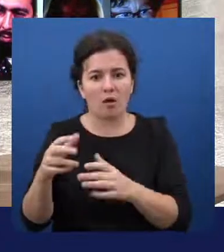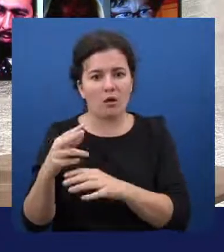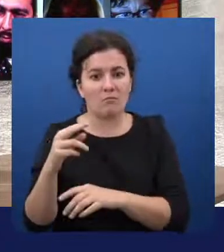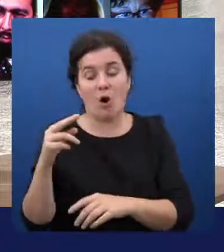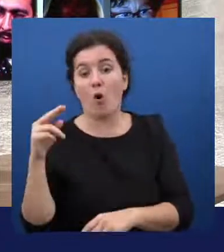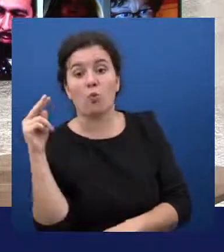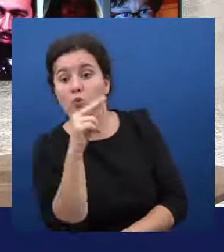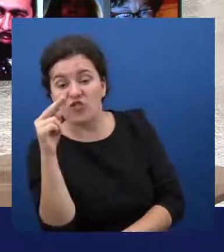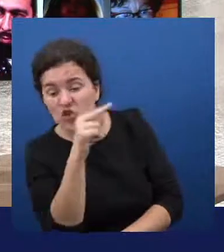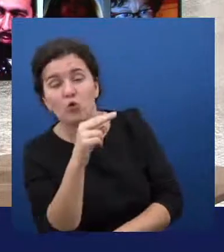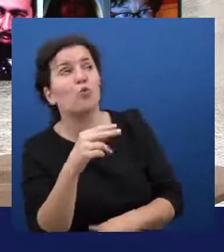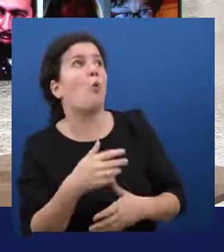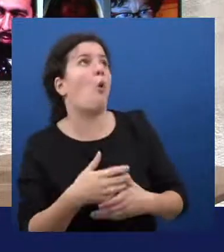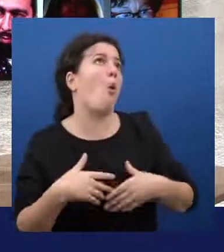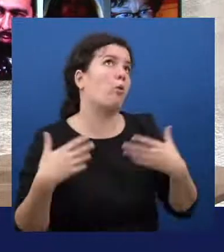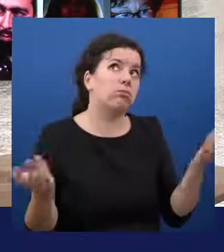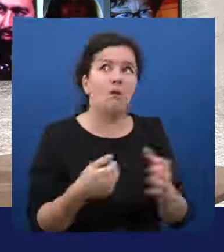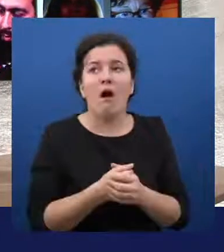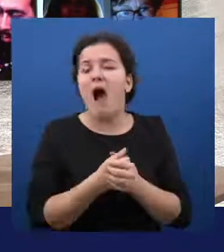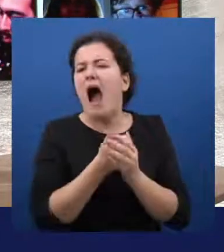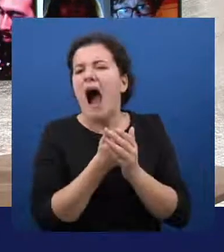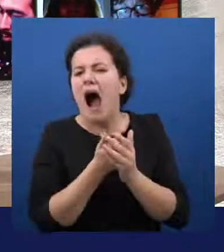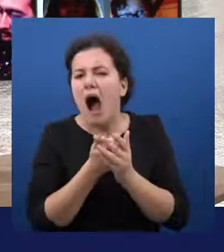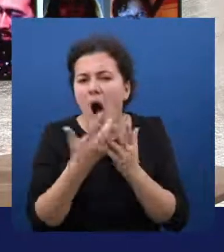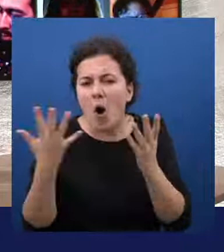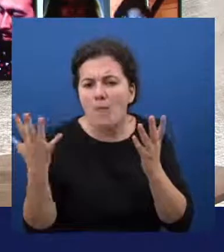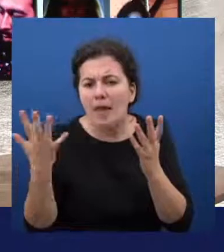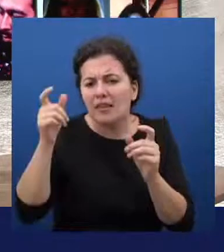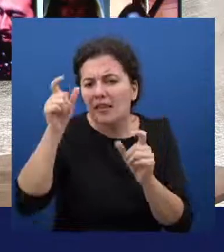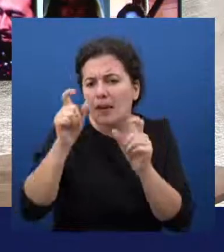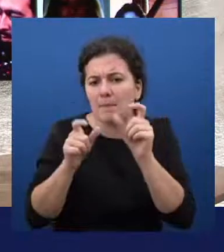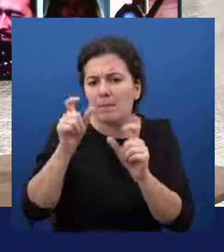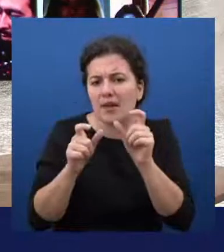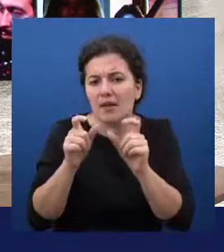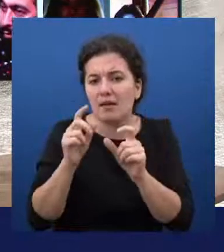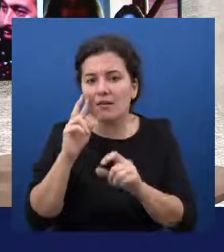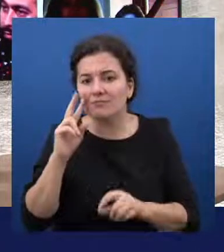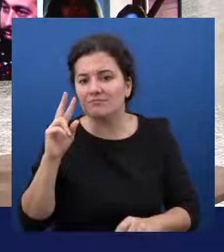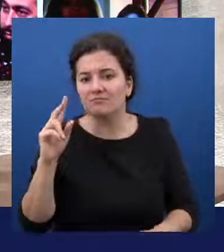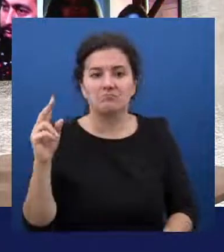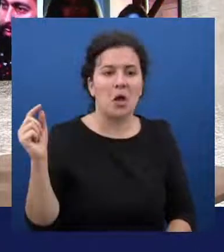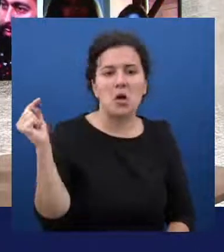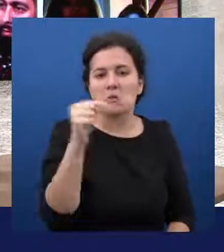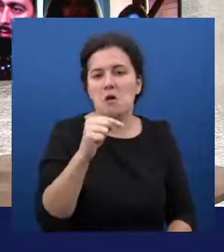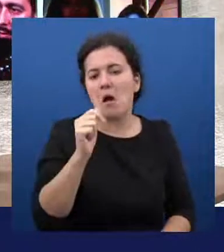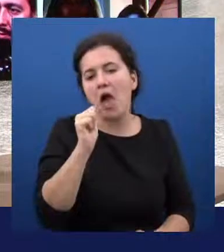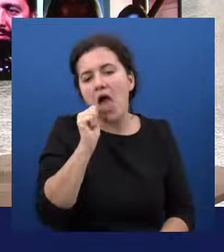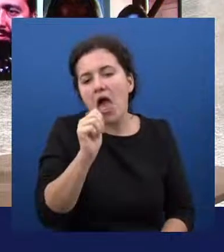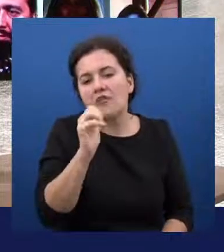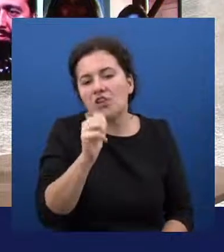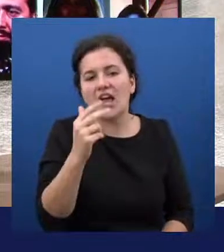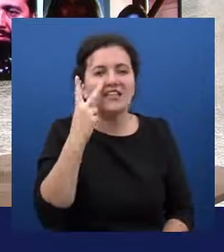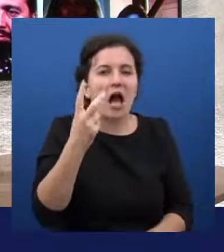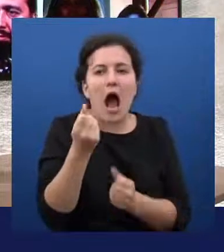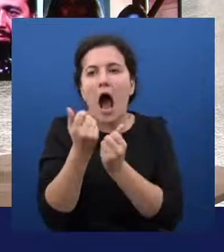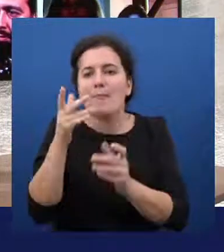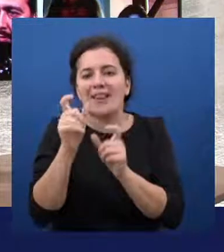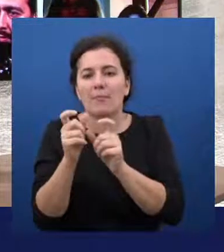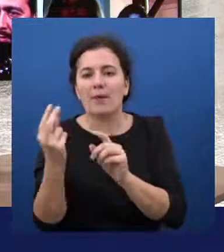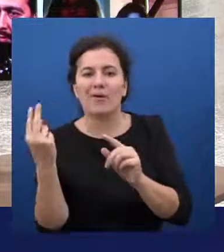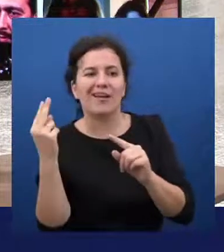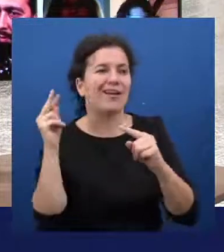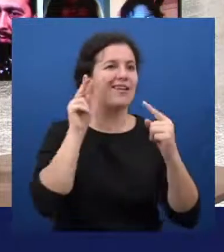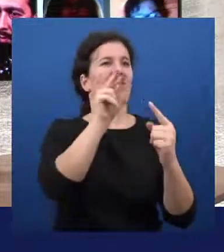how many people actually go and read it every day, you can see that one